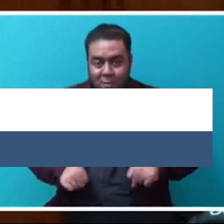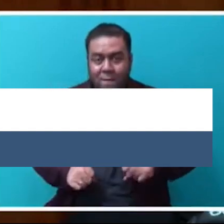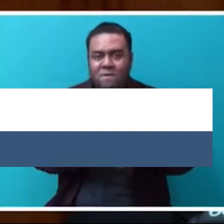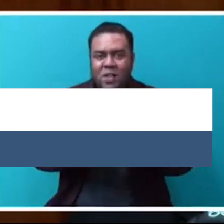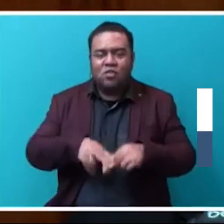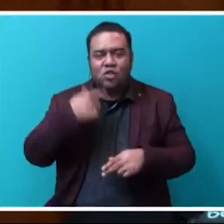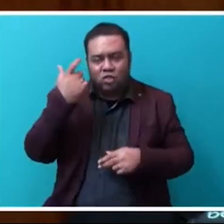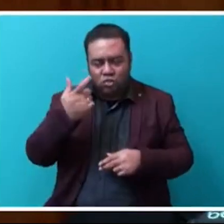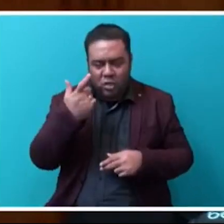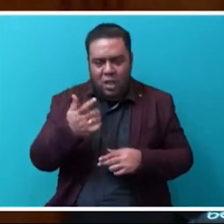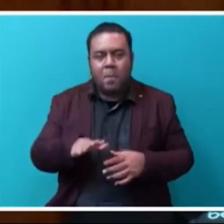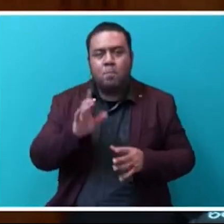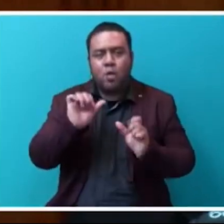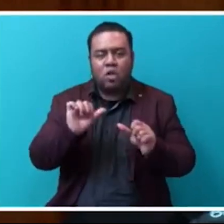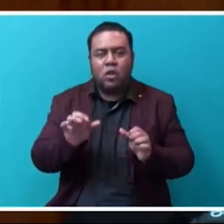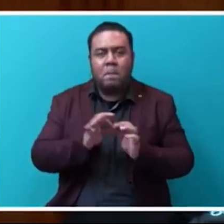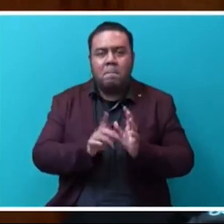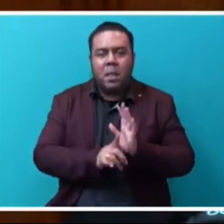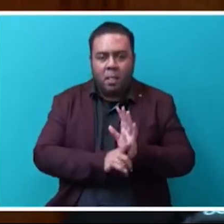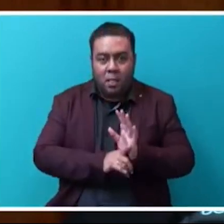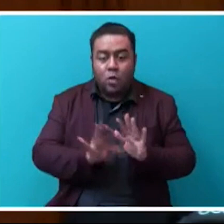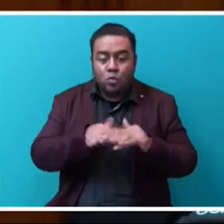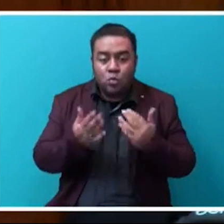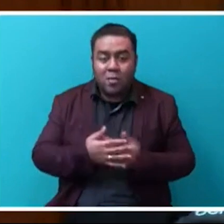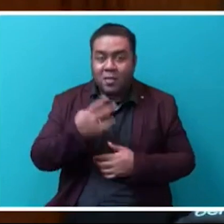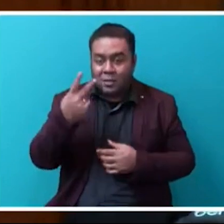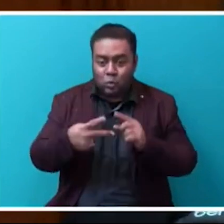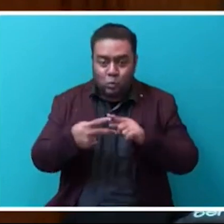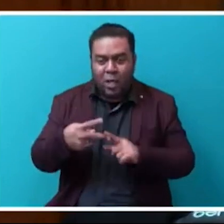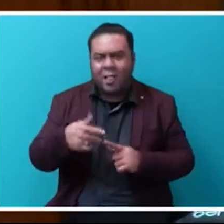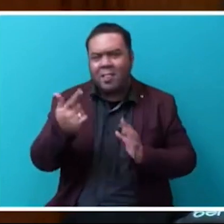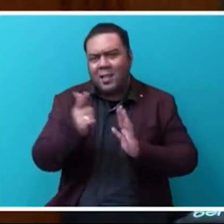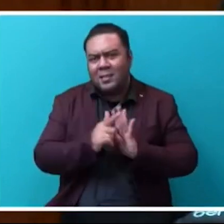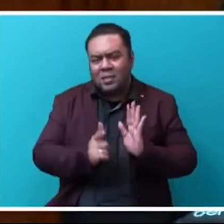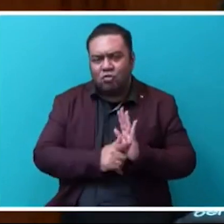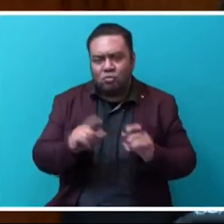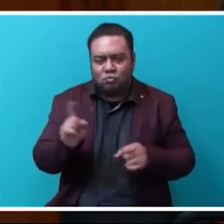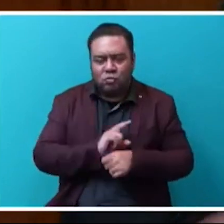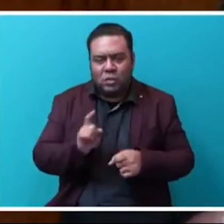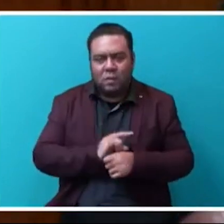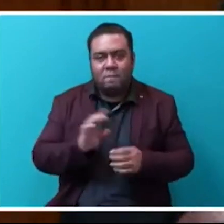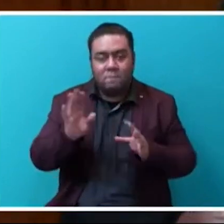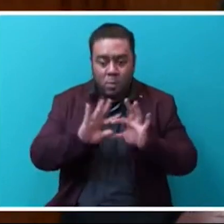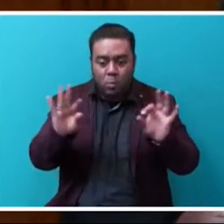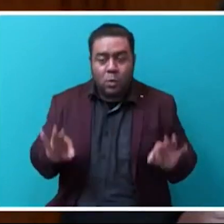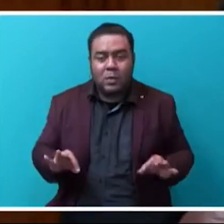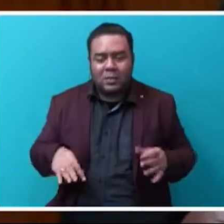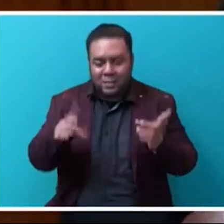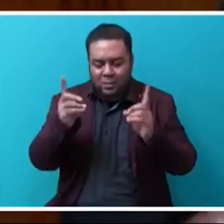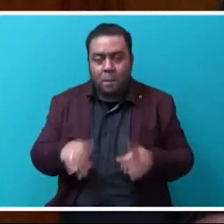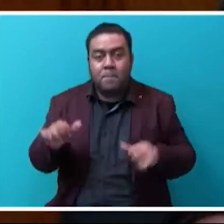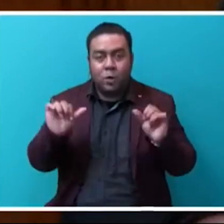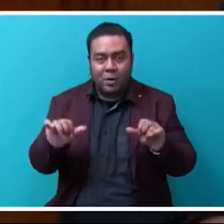Child Care and Protection Bill. Together, these two pieces of legislation create a comprehensive framework designed to